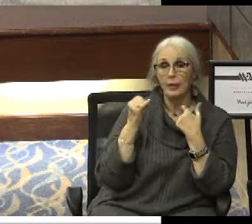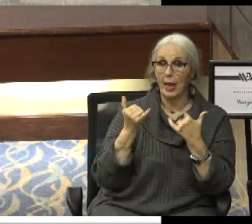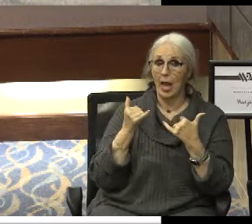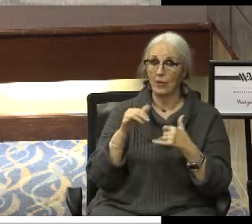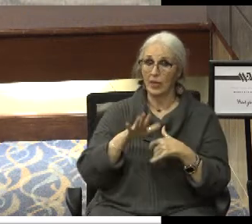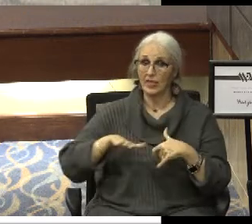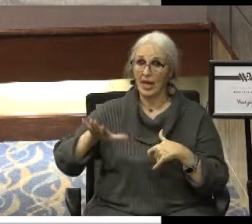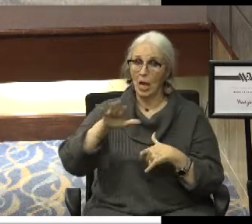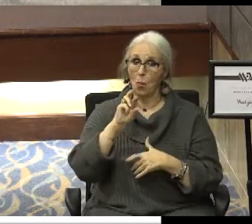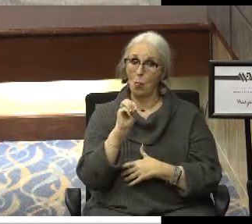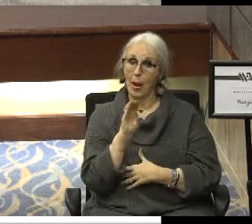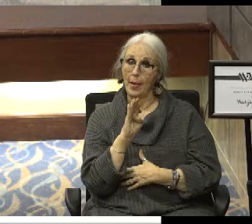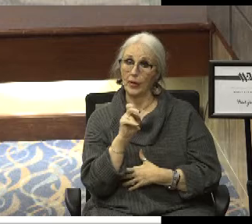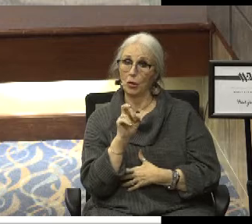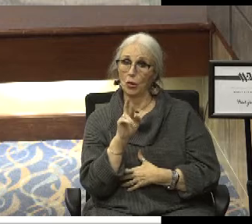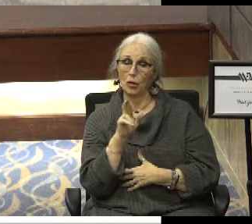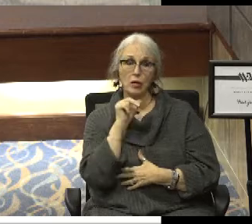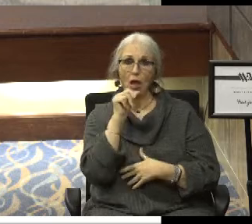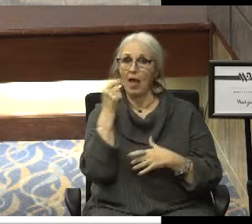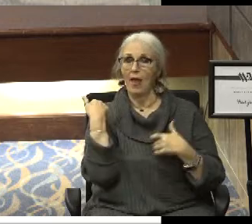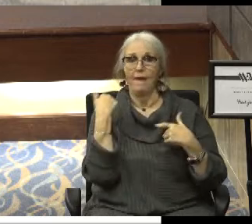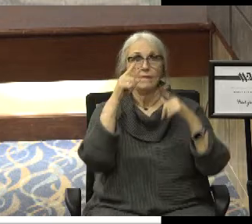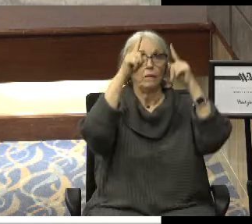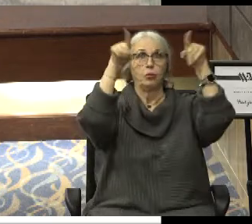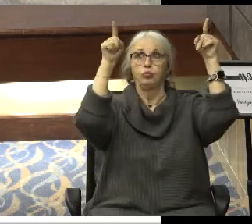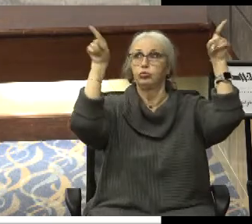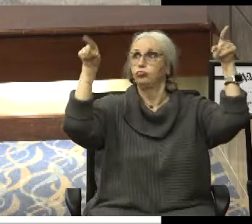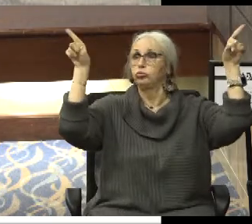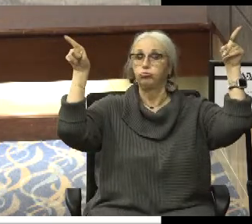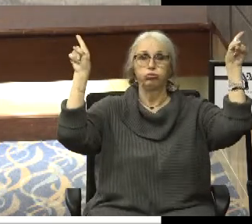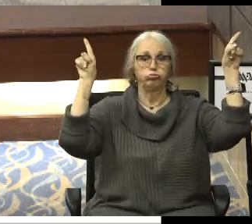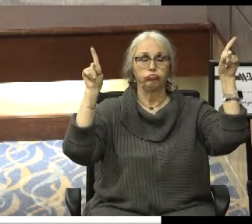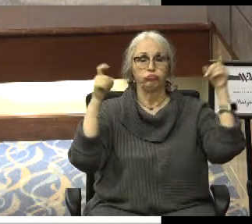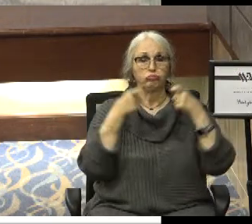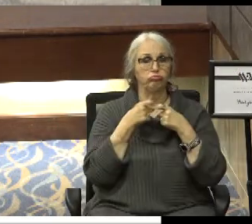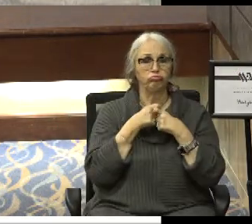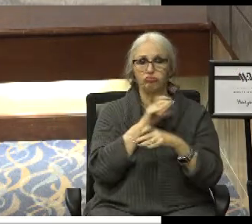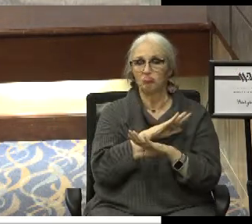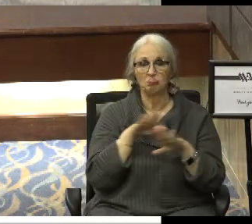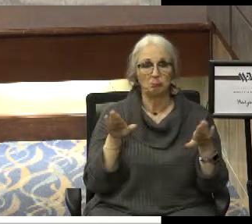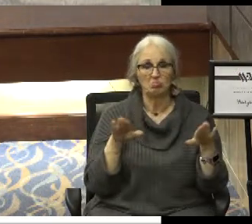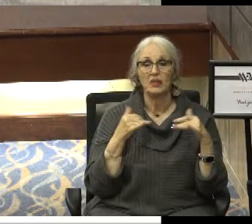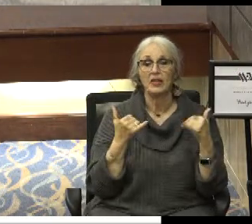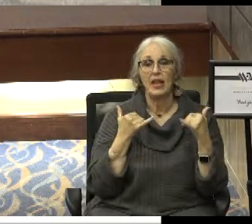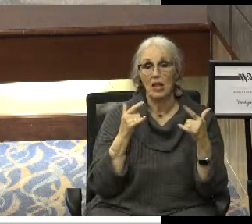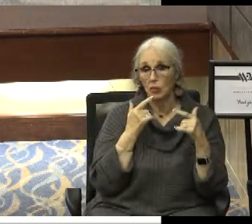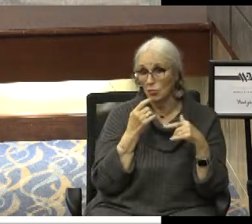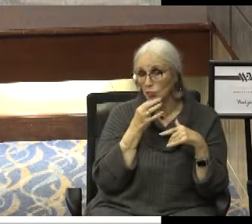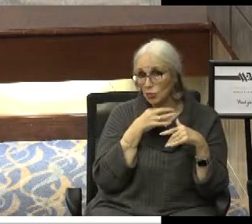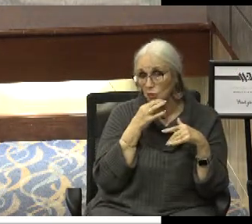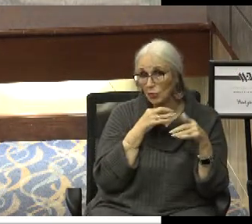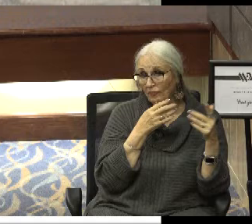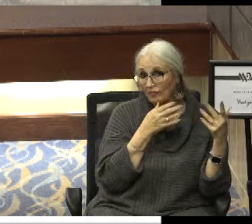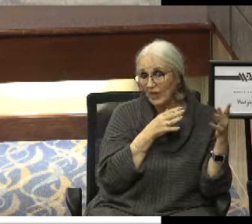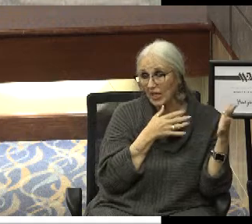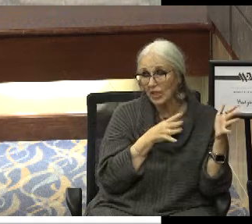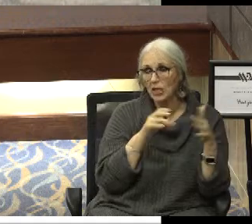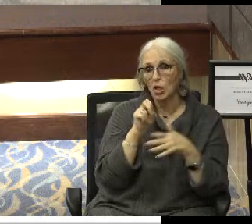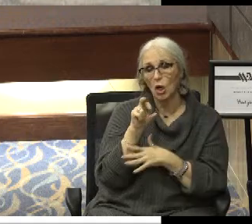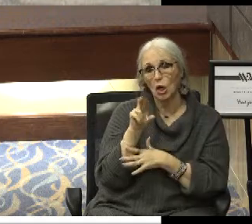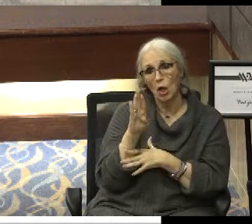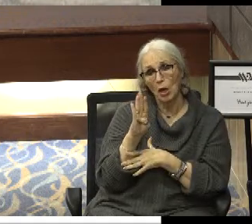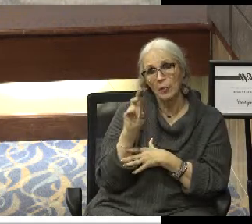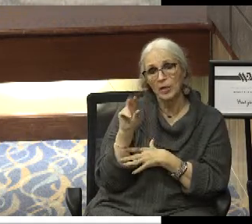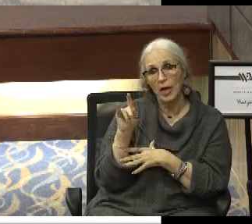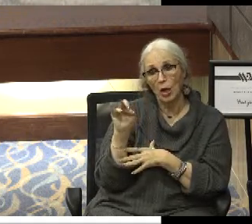of Webster doesn't have any overhead utility lines. So that's in process, and as soon as that's finished, the curb and gutter work